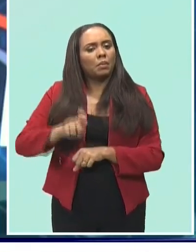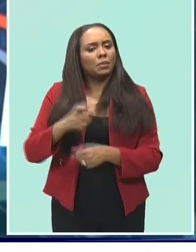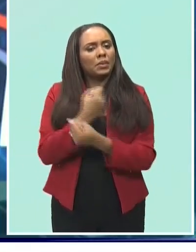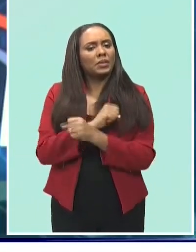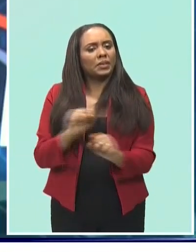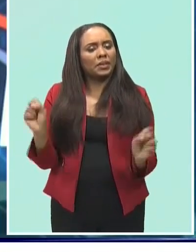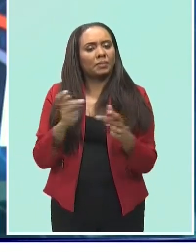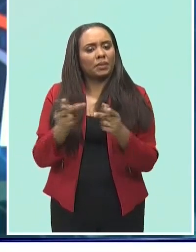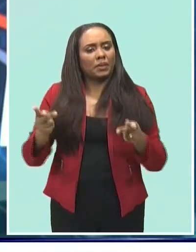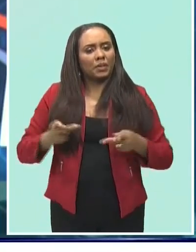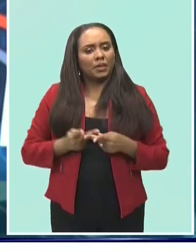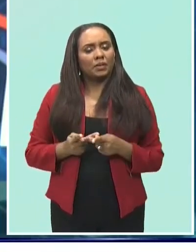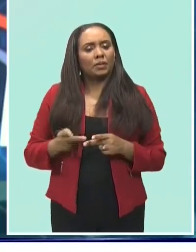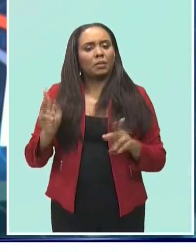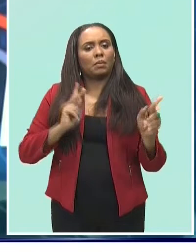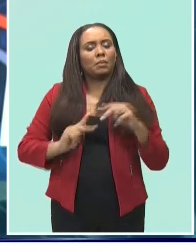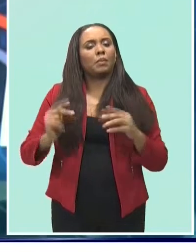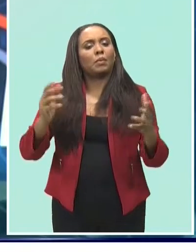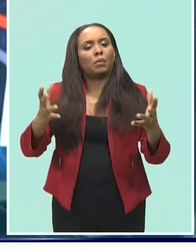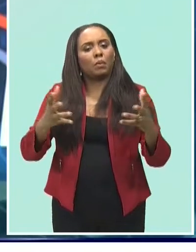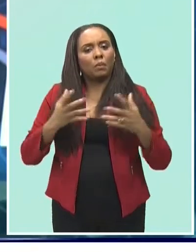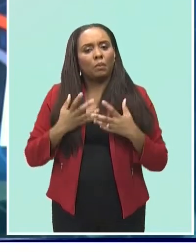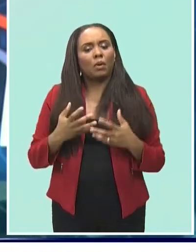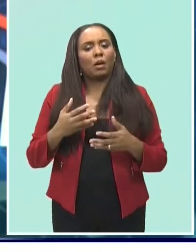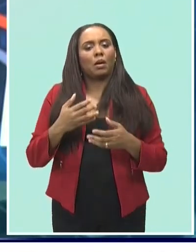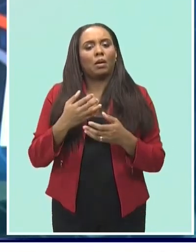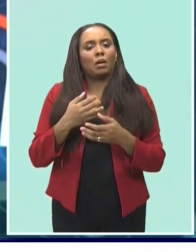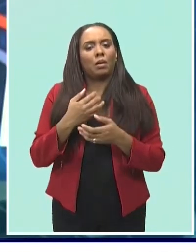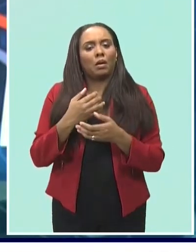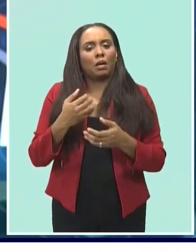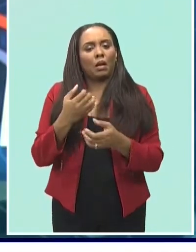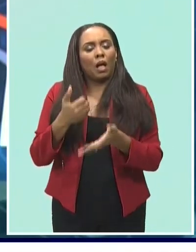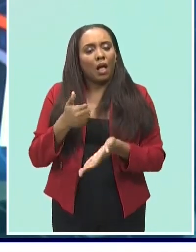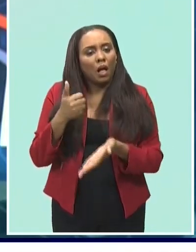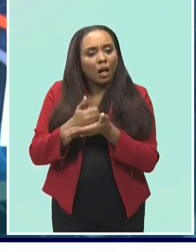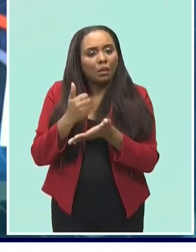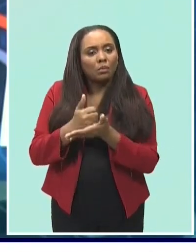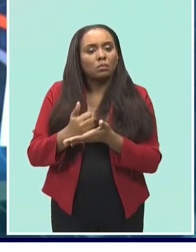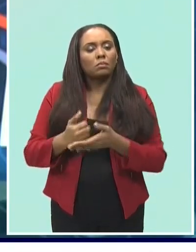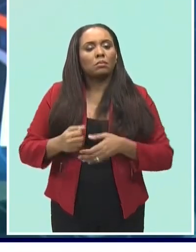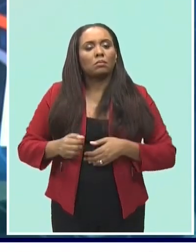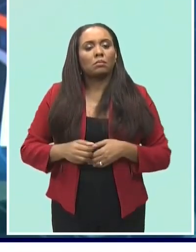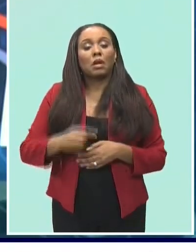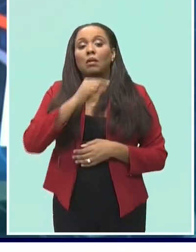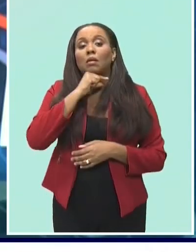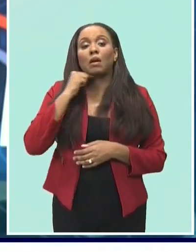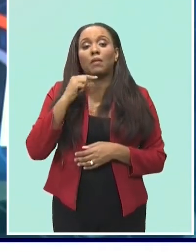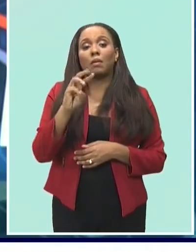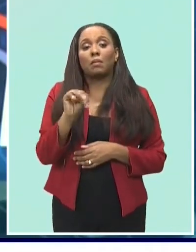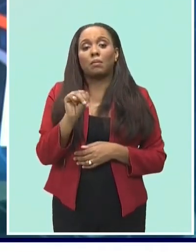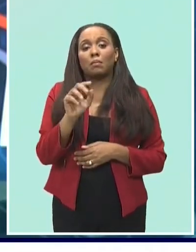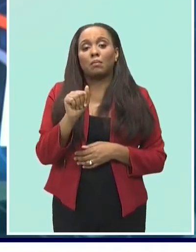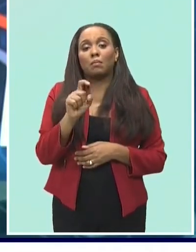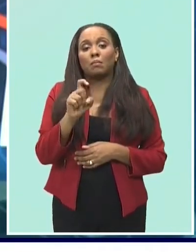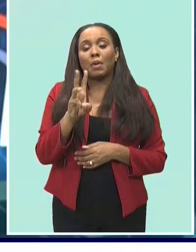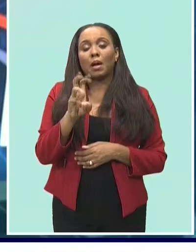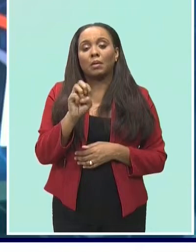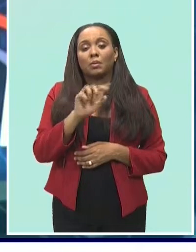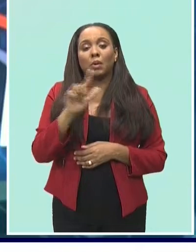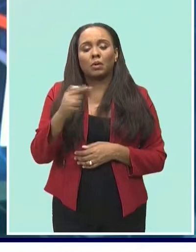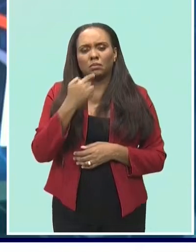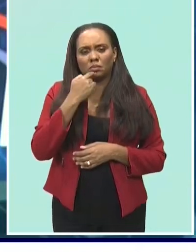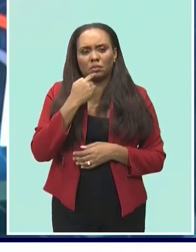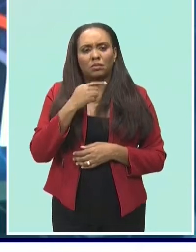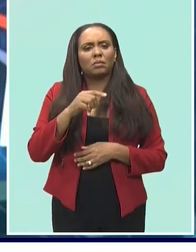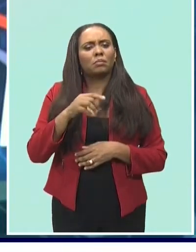find solace. Anglican Bishop of Barbados, the Very Reverend Michael Maxwell, says the church has a responsibility to be the space where people